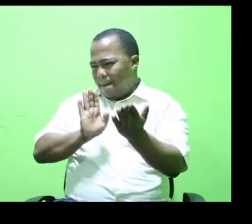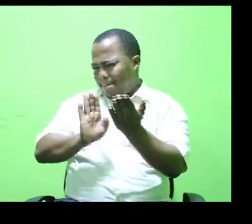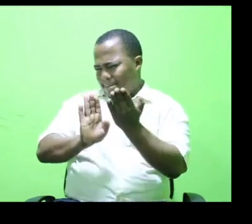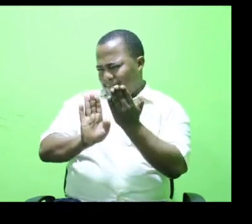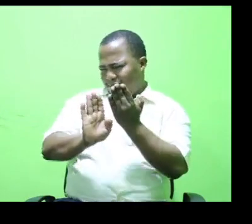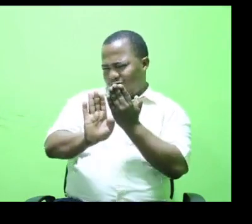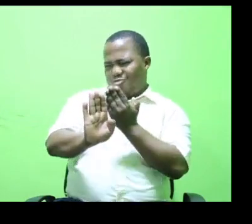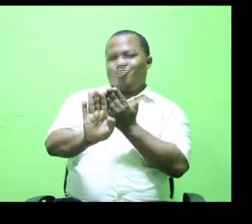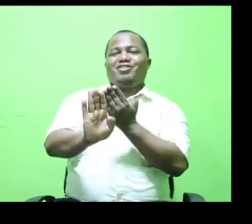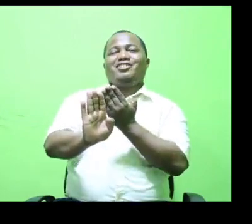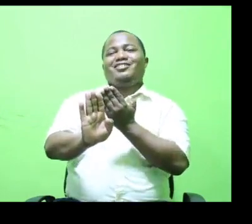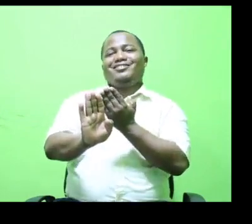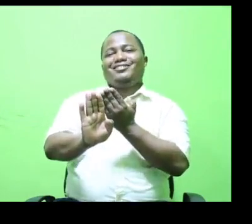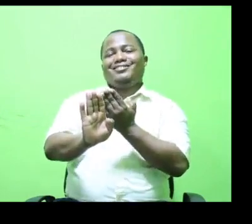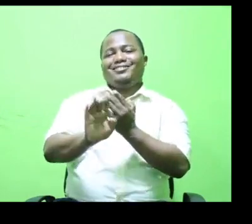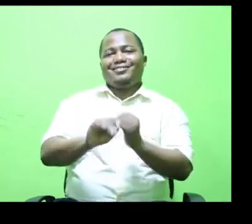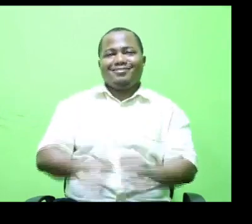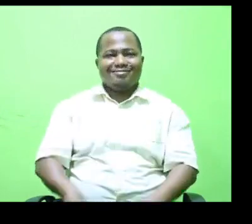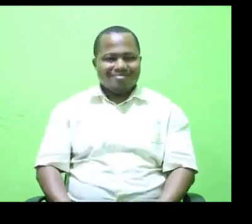Immunity.